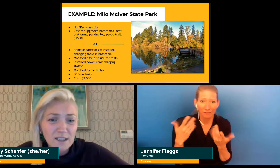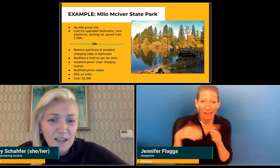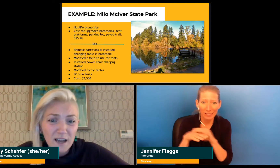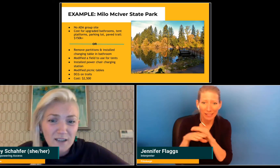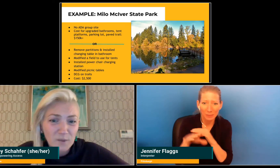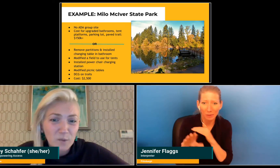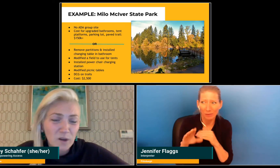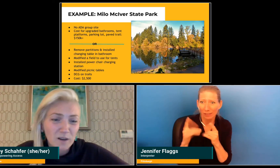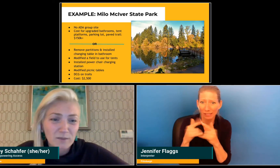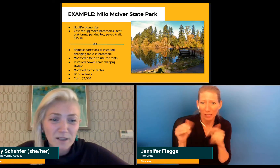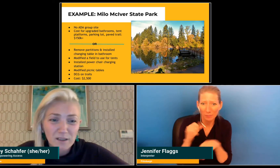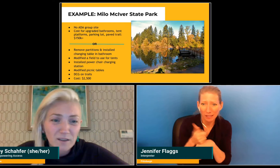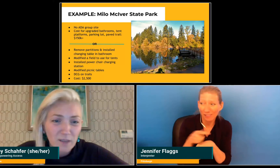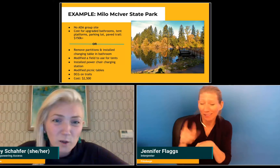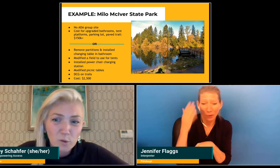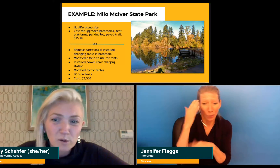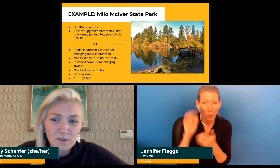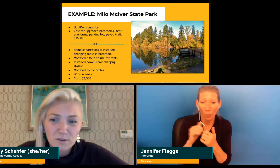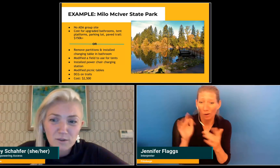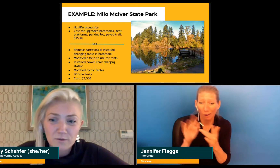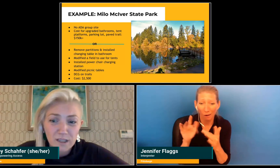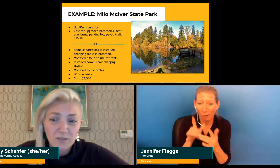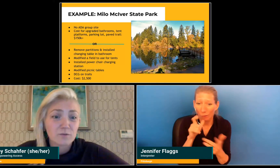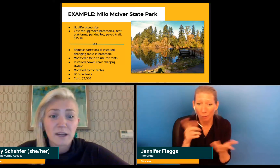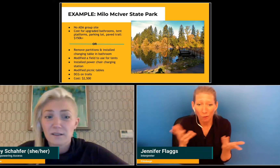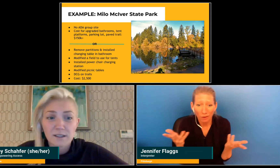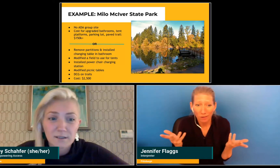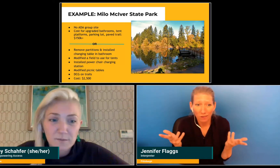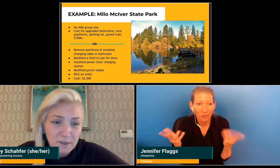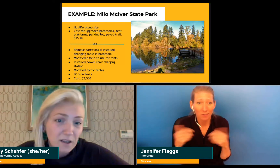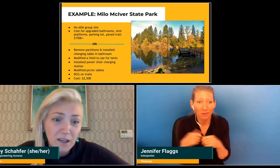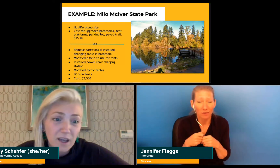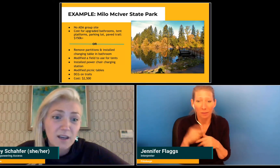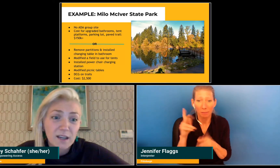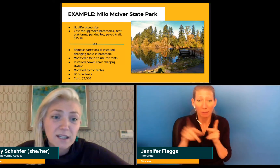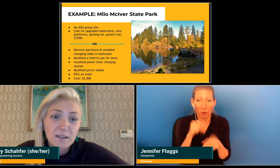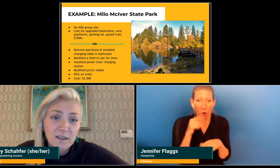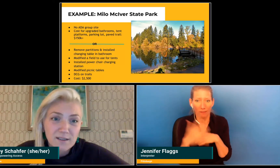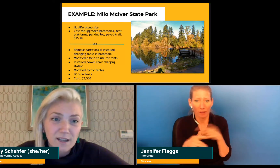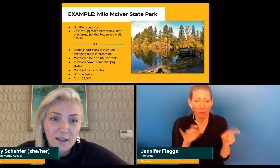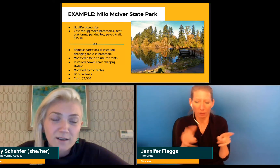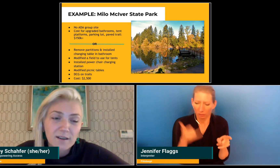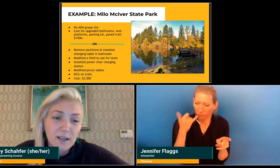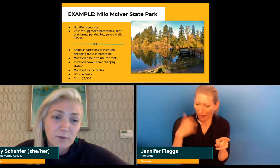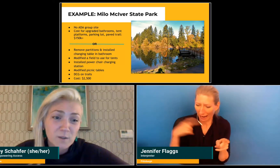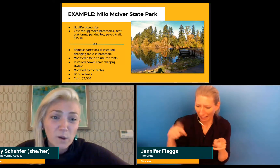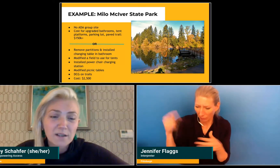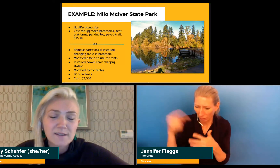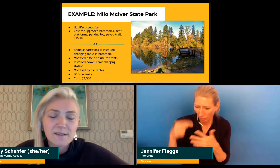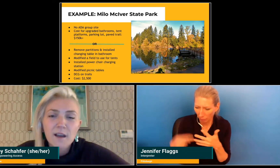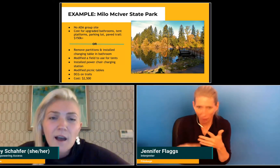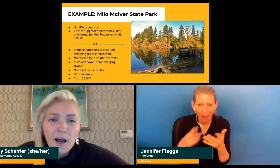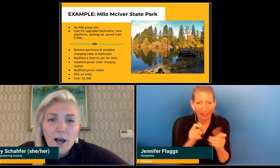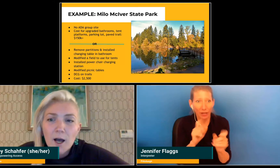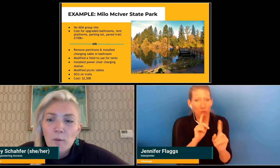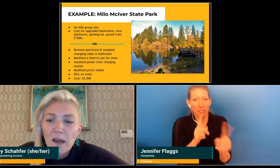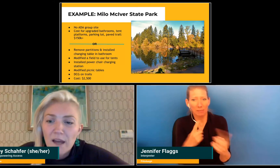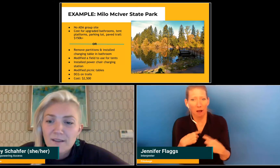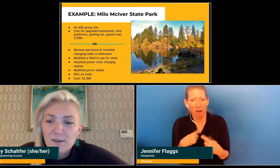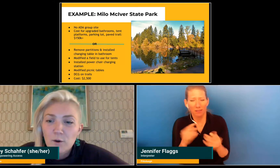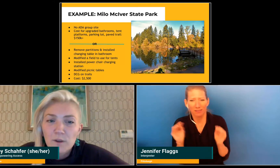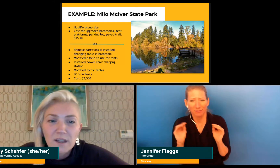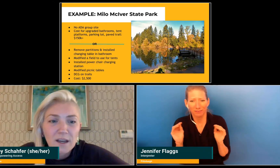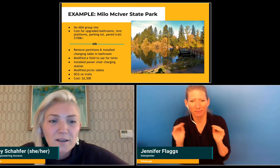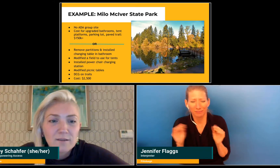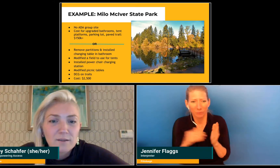to contact. People aren't readily available to like directly be like, hey, I need this, and get a response.